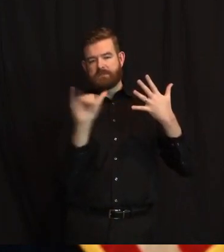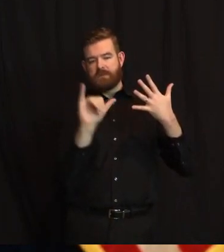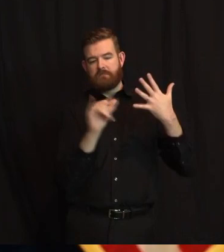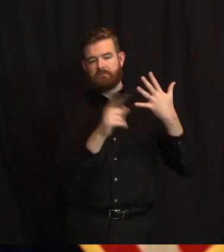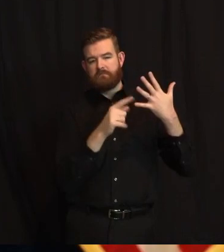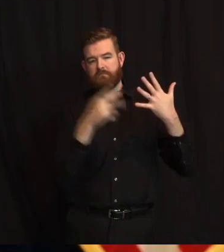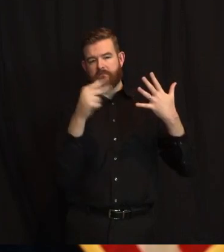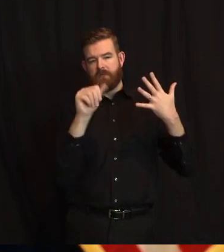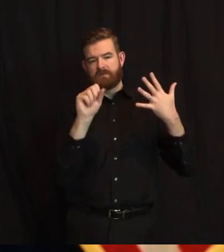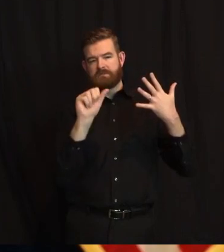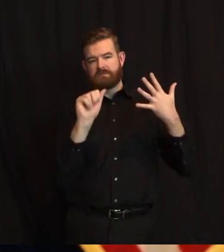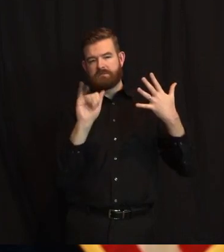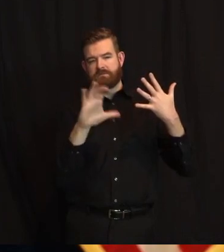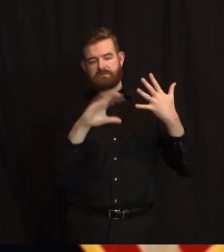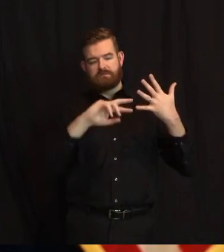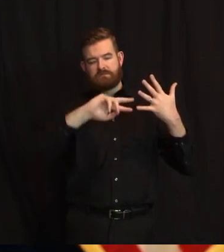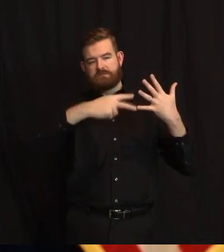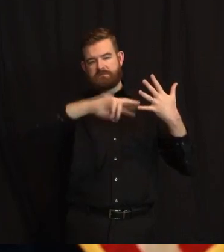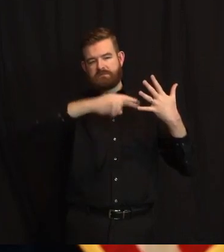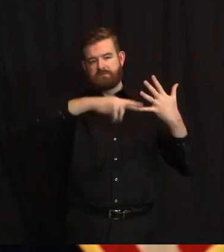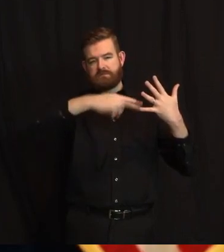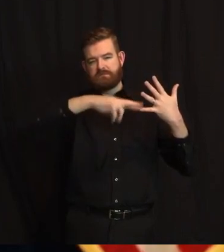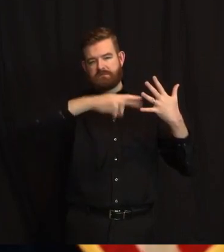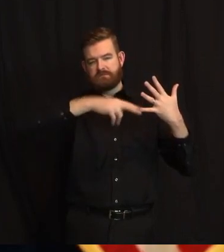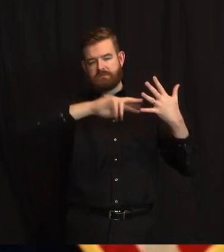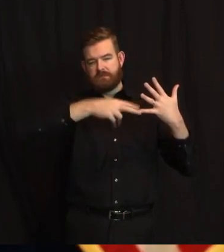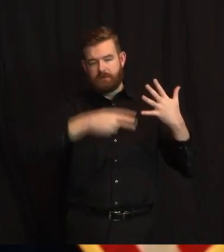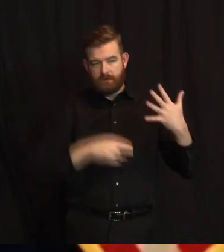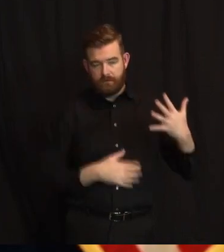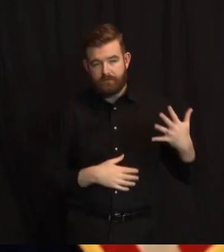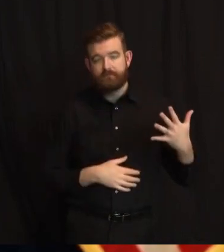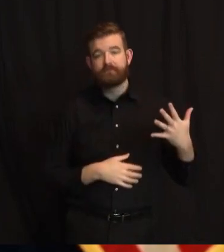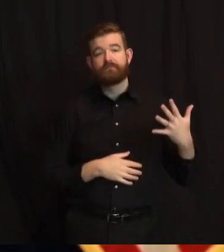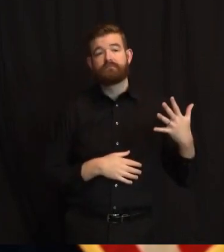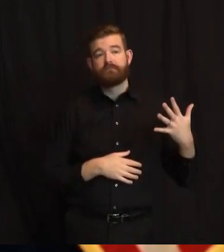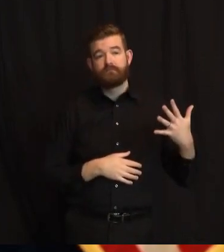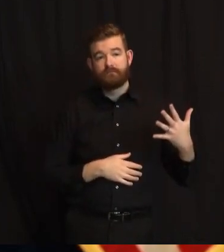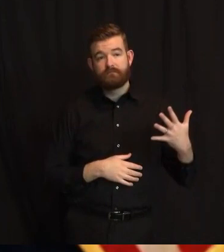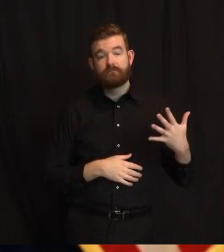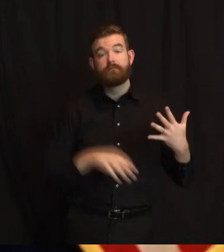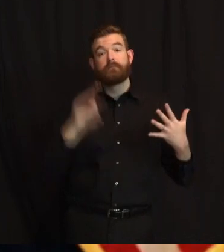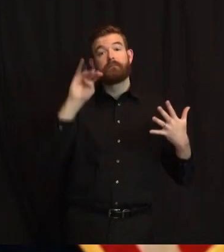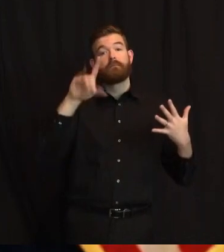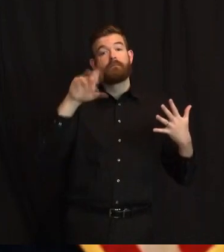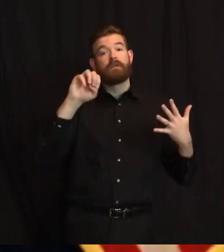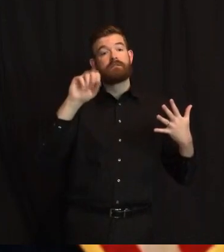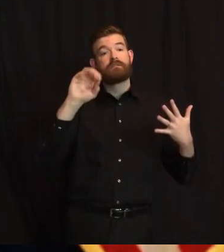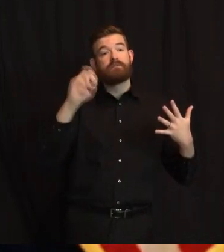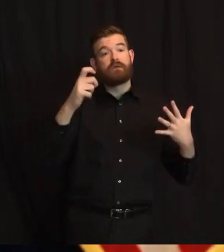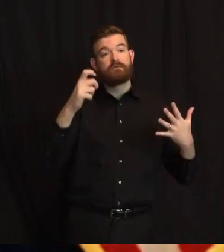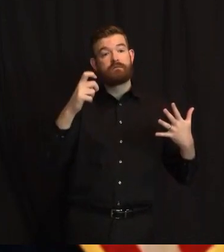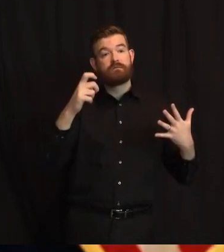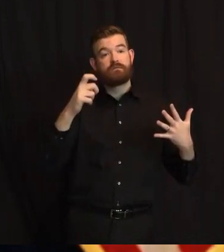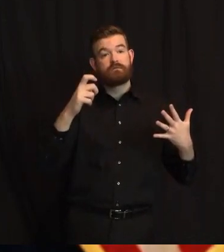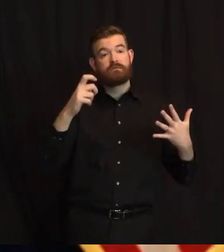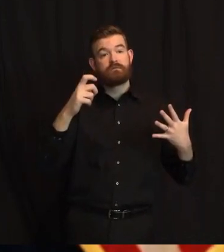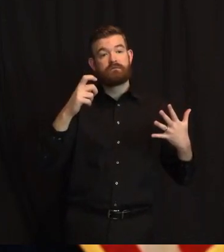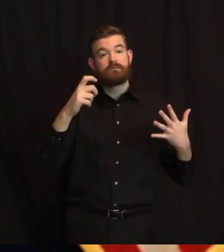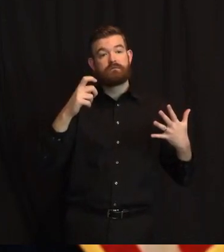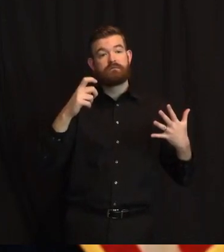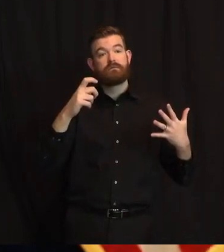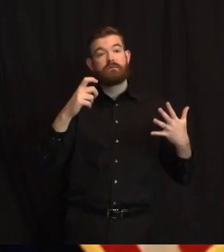cases. And Middlesex would probably said less frequently than we should, because it's always been right there just behind Passaic all week